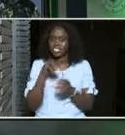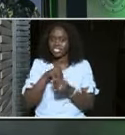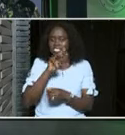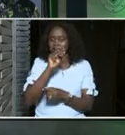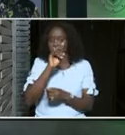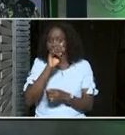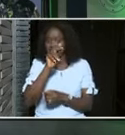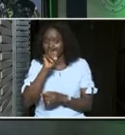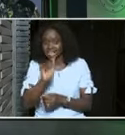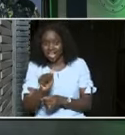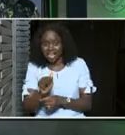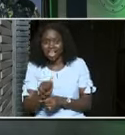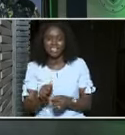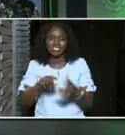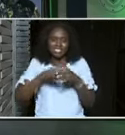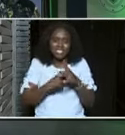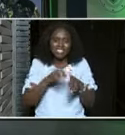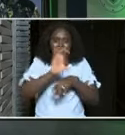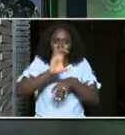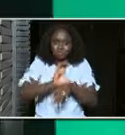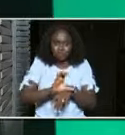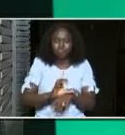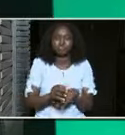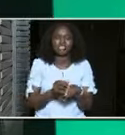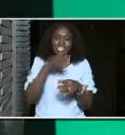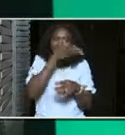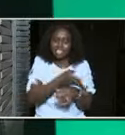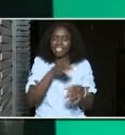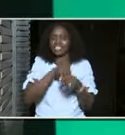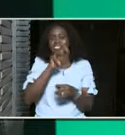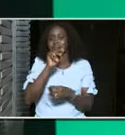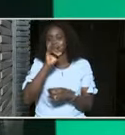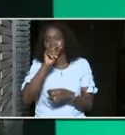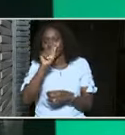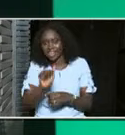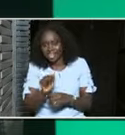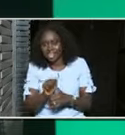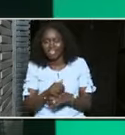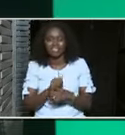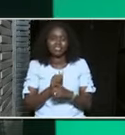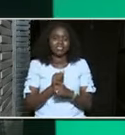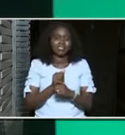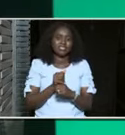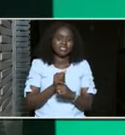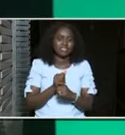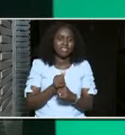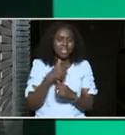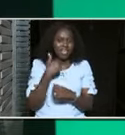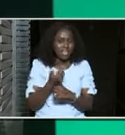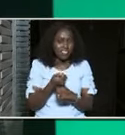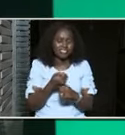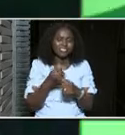that is revered across Nigeria, Bishop, Archbishop Idausa, and you know that the sentiments